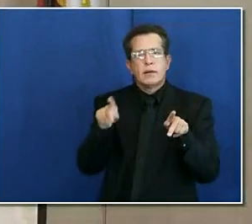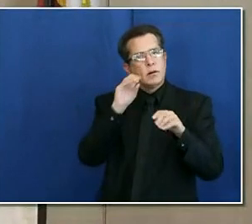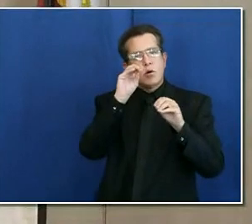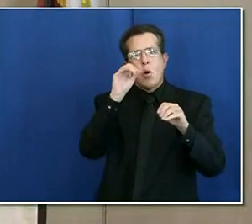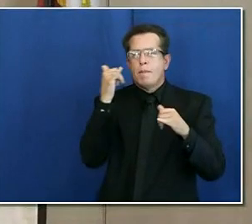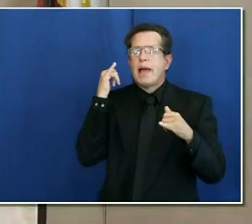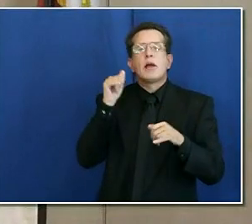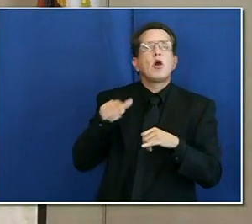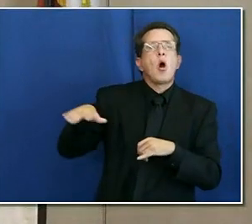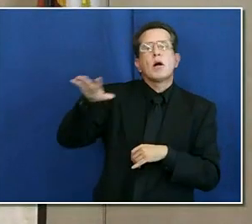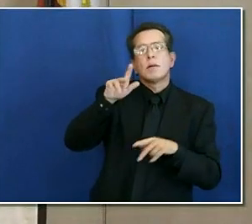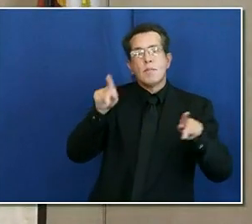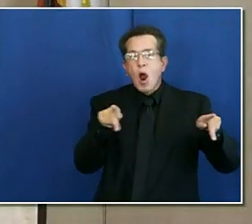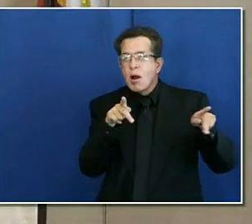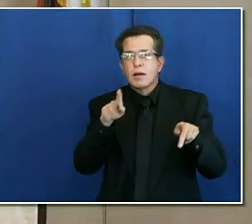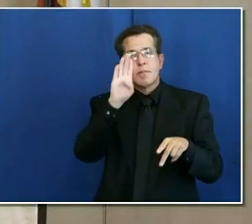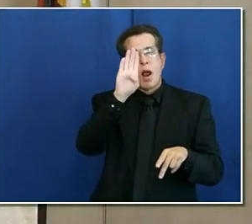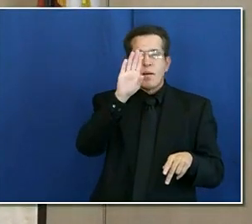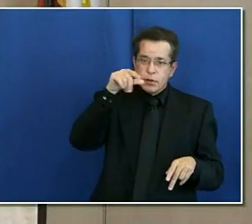backyard parties,